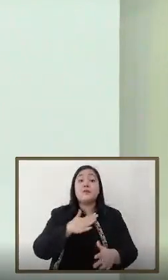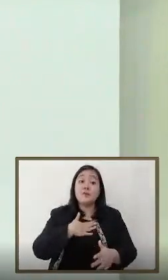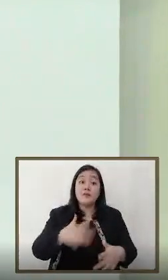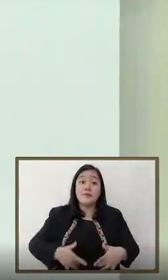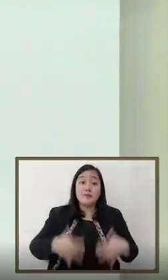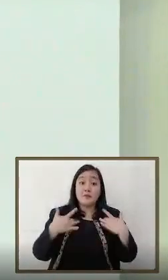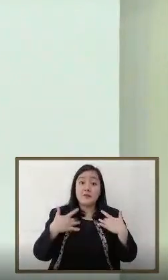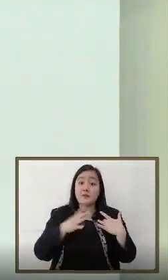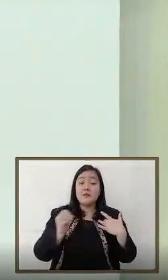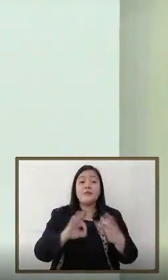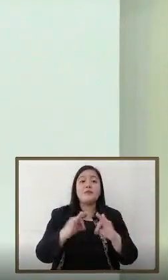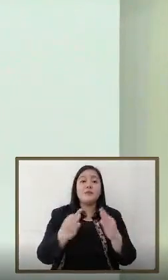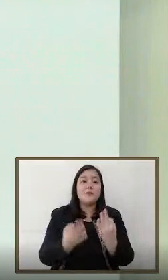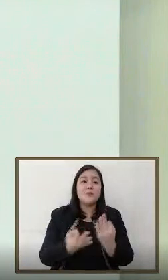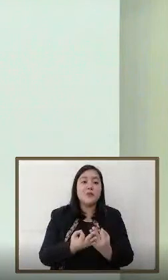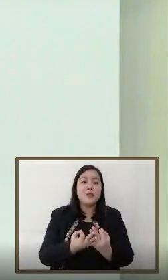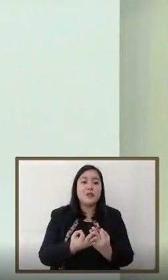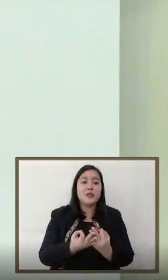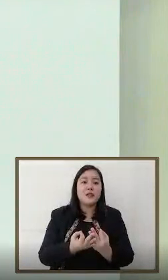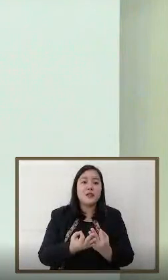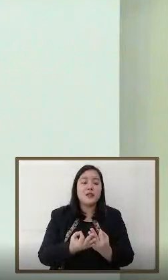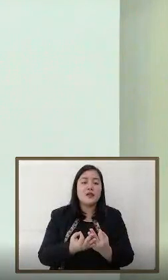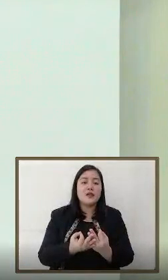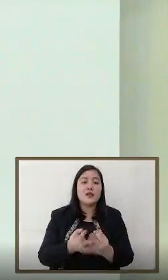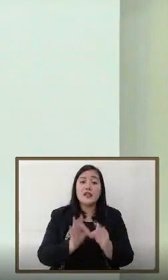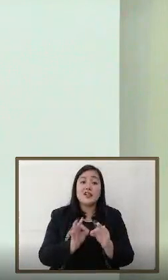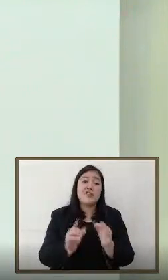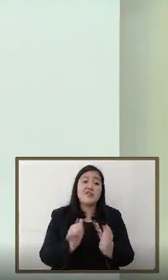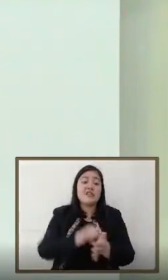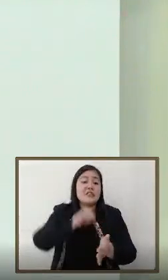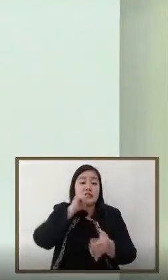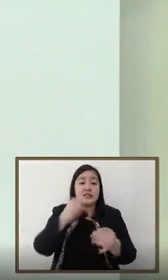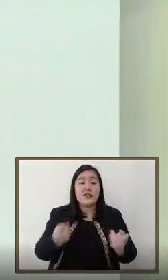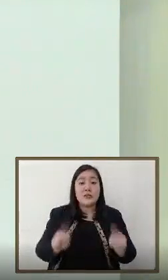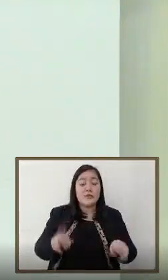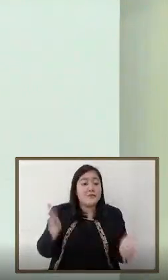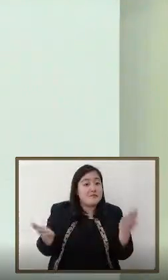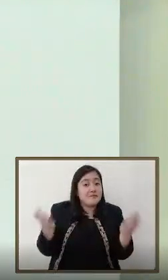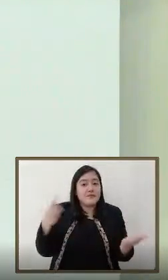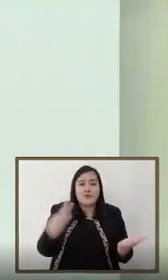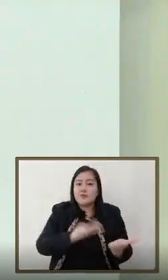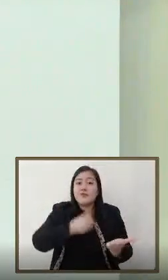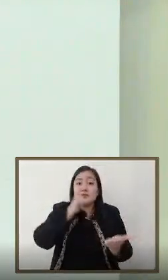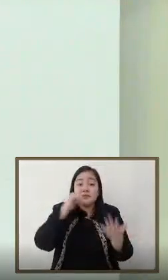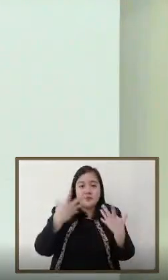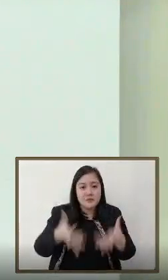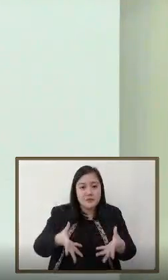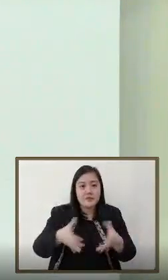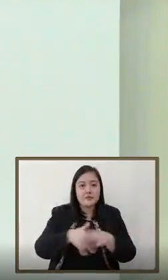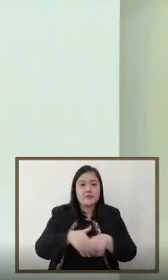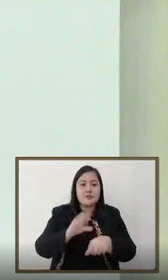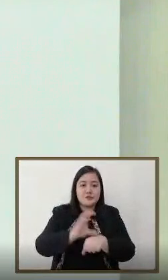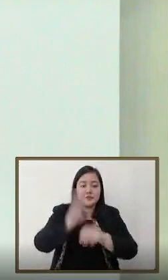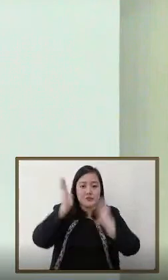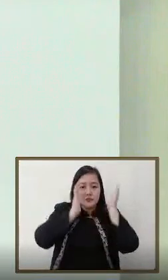we will not be here in the church to serve the Lord. And the second thing that I want to thank the Lord